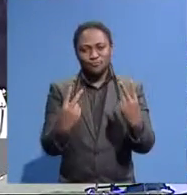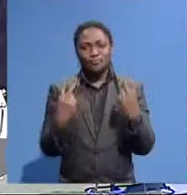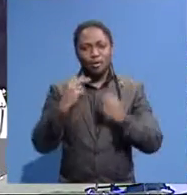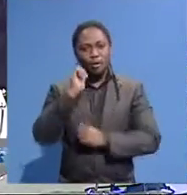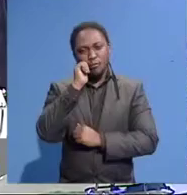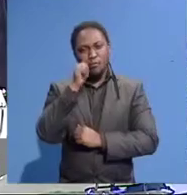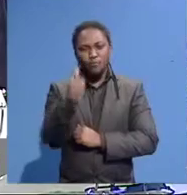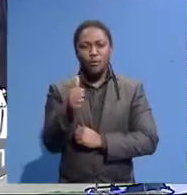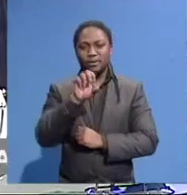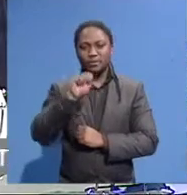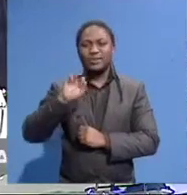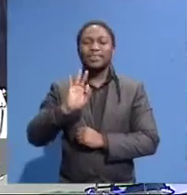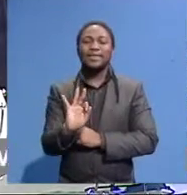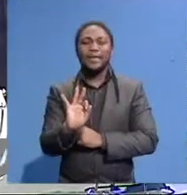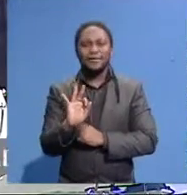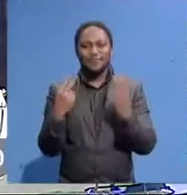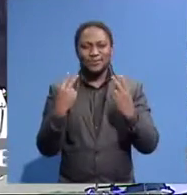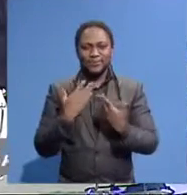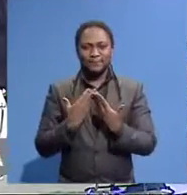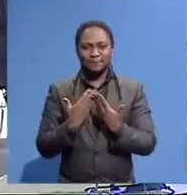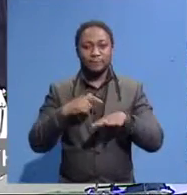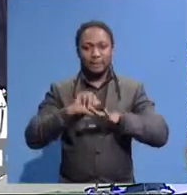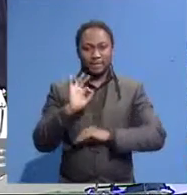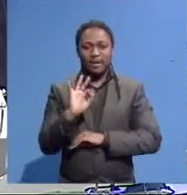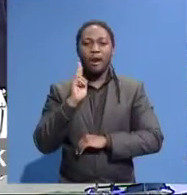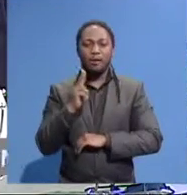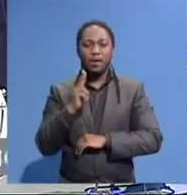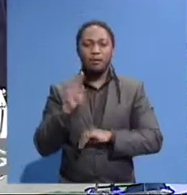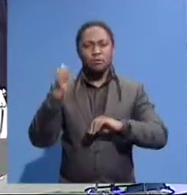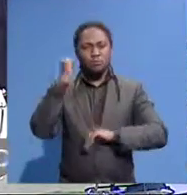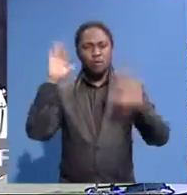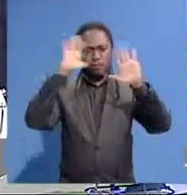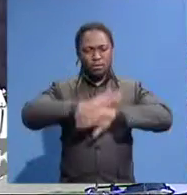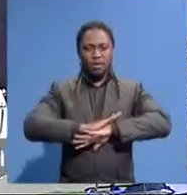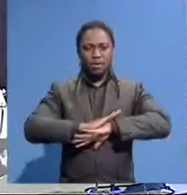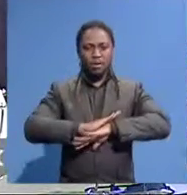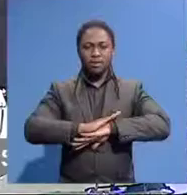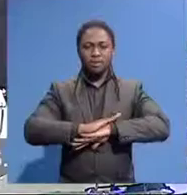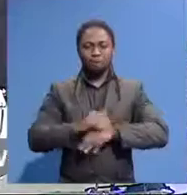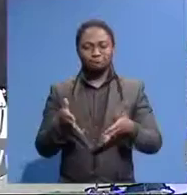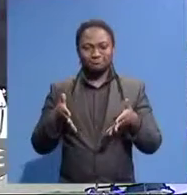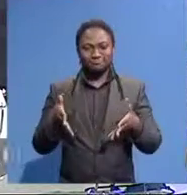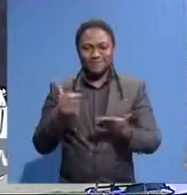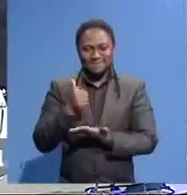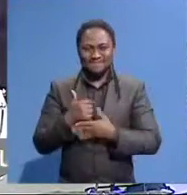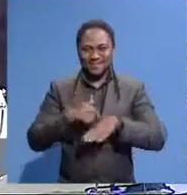on 3, broadcast here on SABC 3 at 3 o'clock. And again, tomorrow evening, I'll be back here in the seat